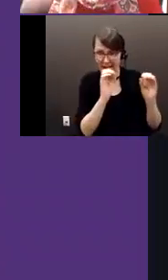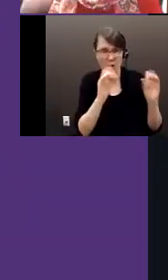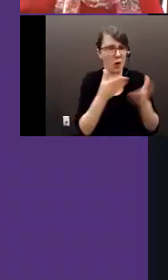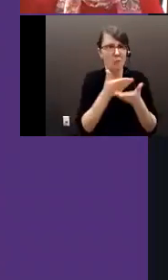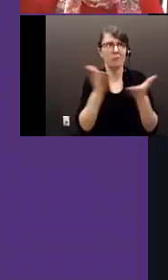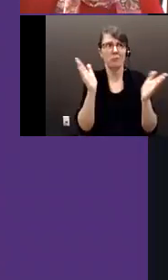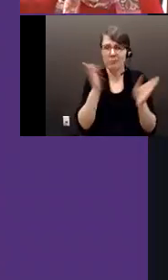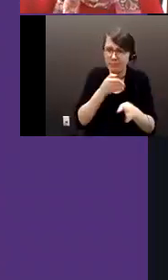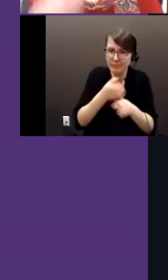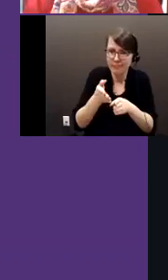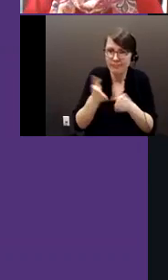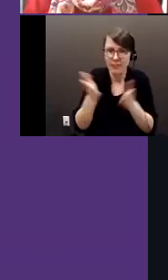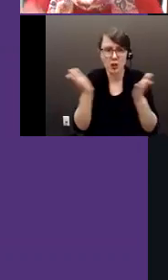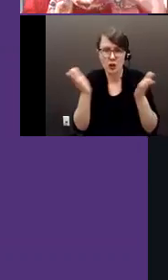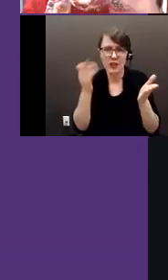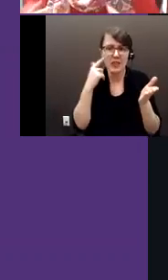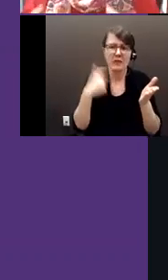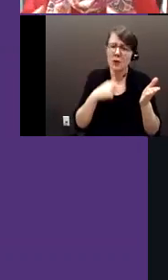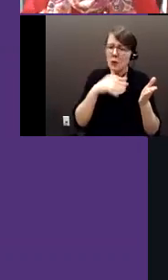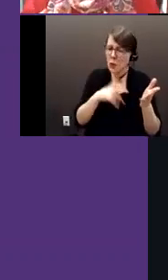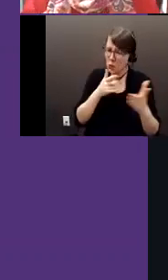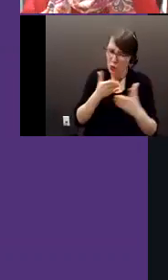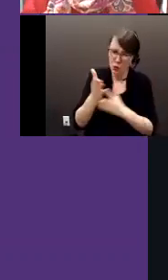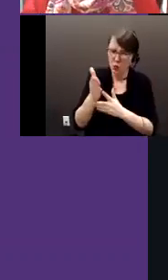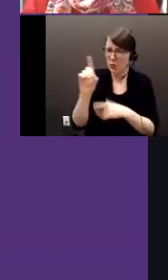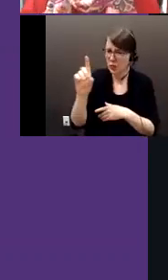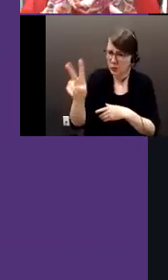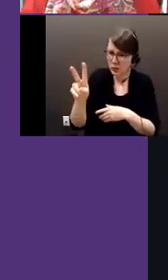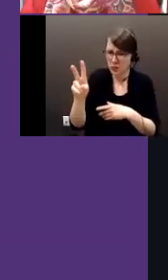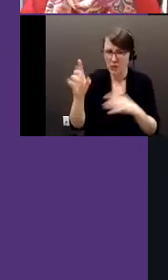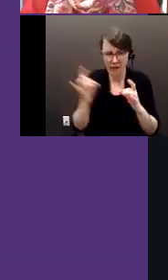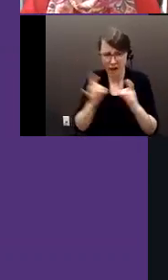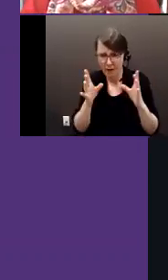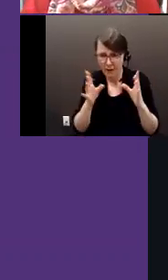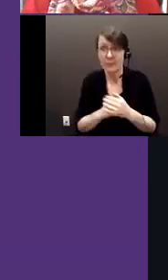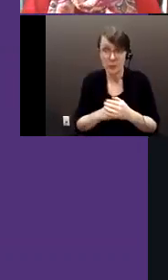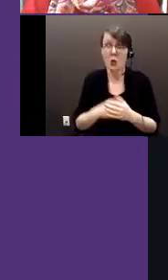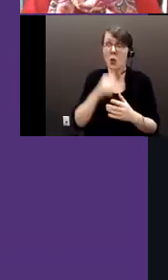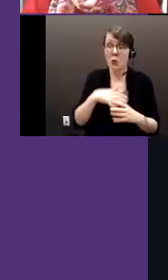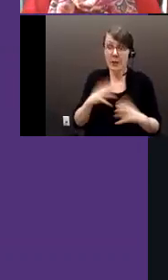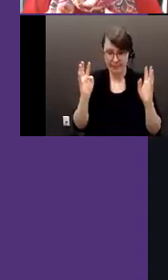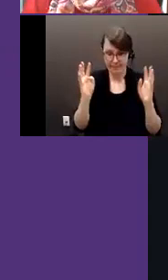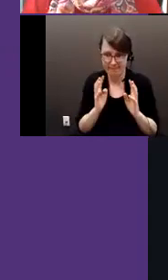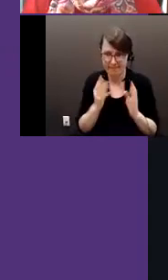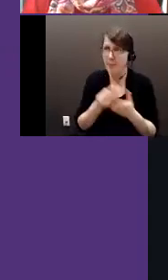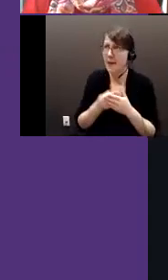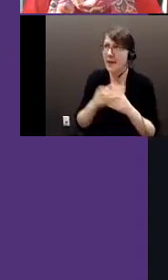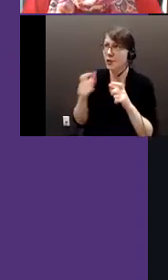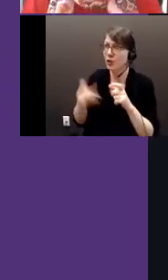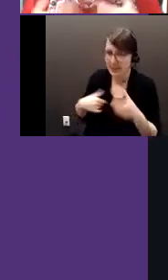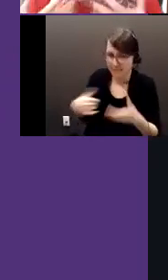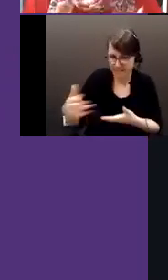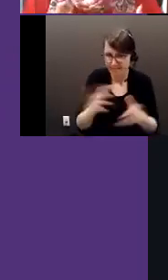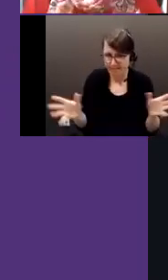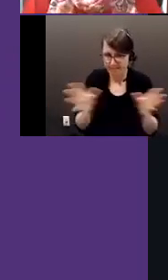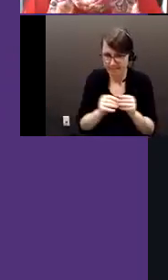And this group of women saw a need. They pooled their money together and they started the 24-hour crisis and support line.